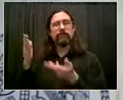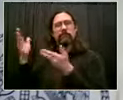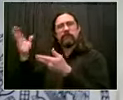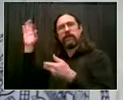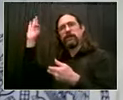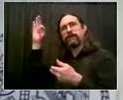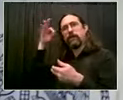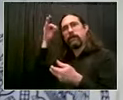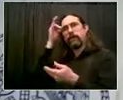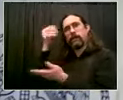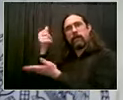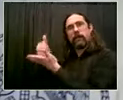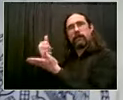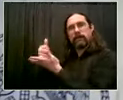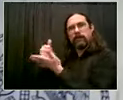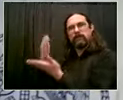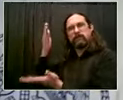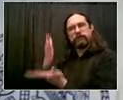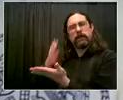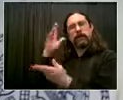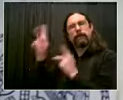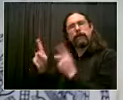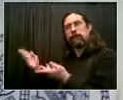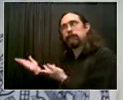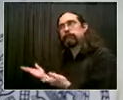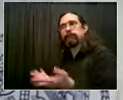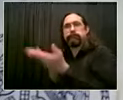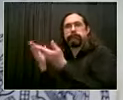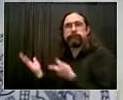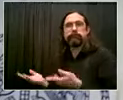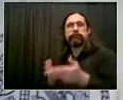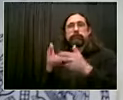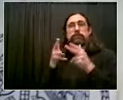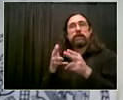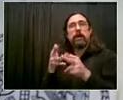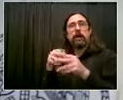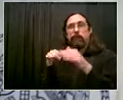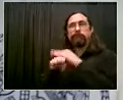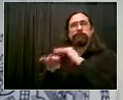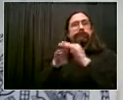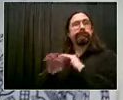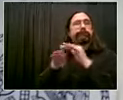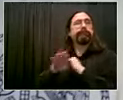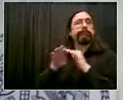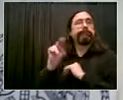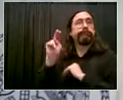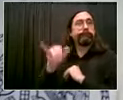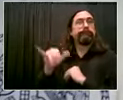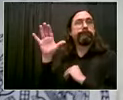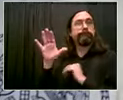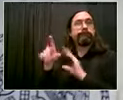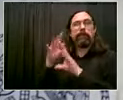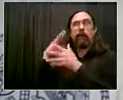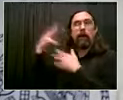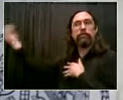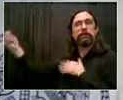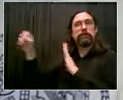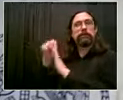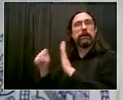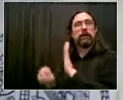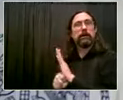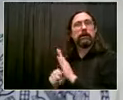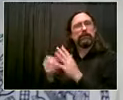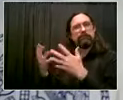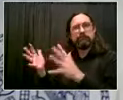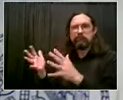We need those on parole to get support, not just to be dumped on New York City with no help. It's not fair to them. It's not fair to their families.